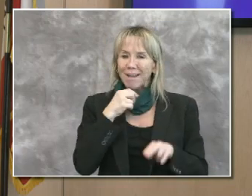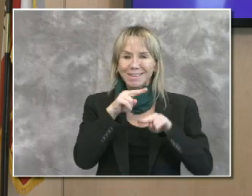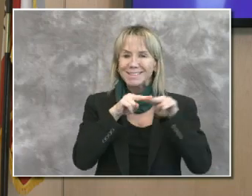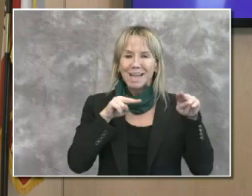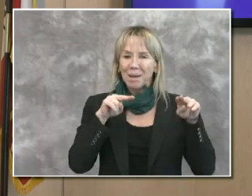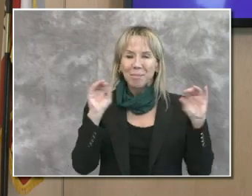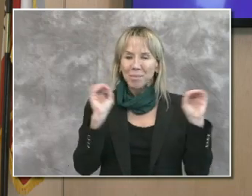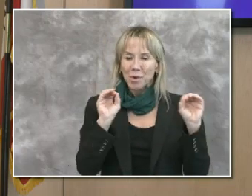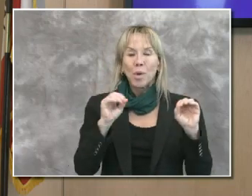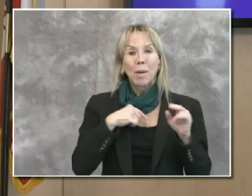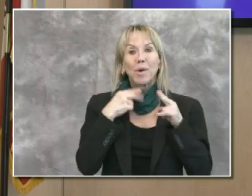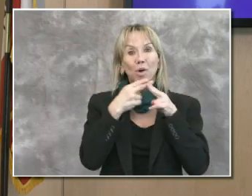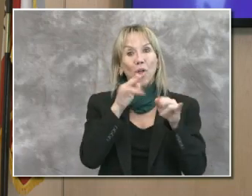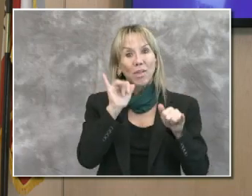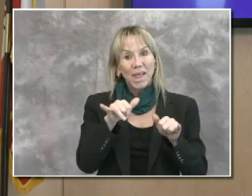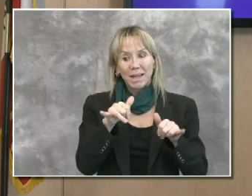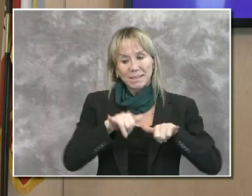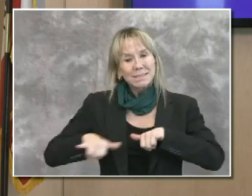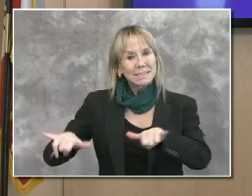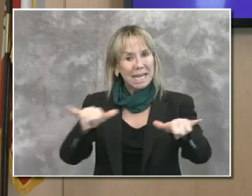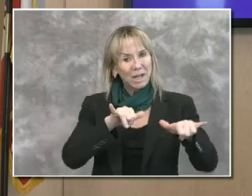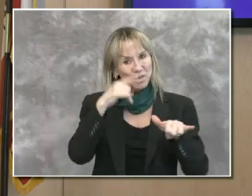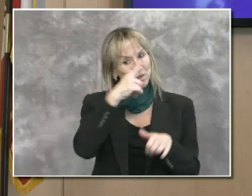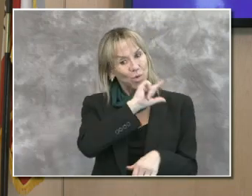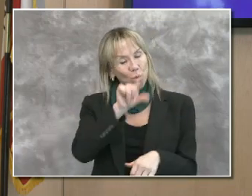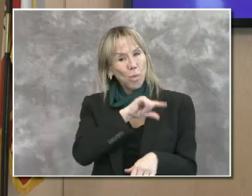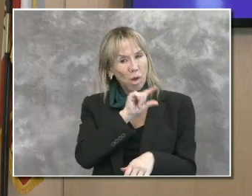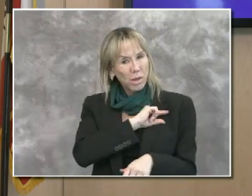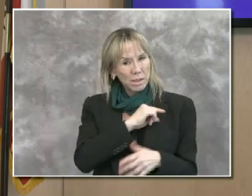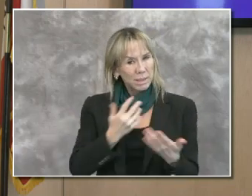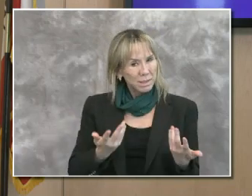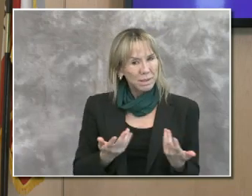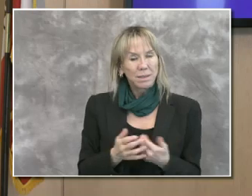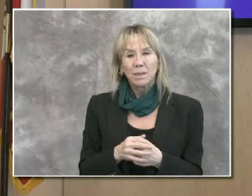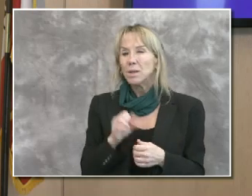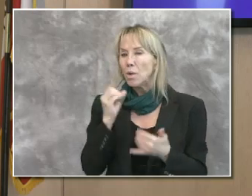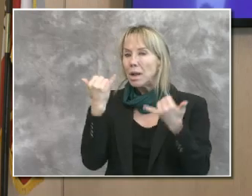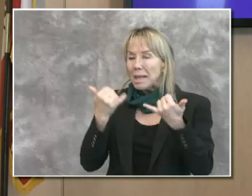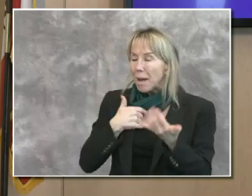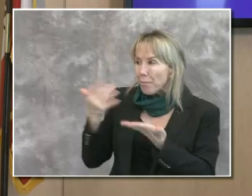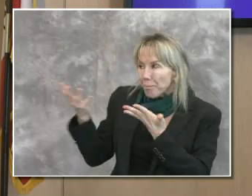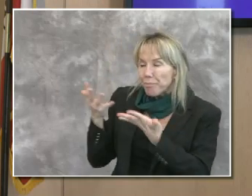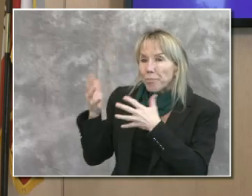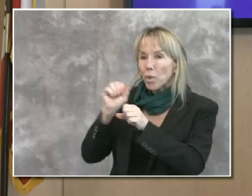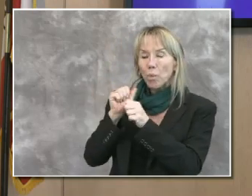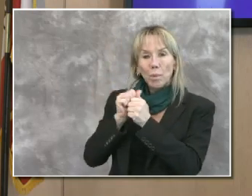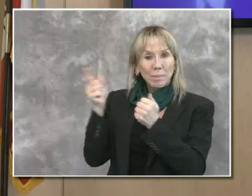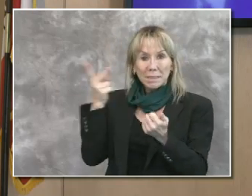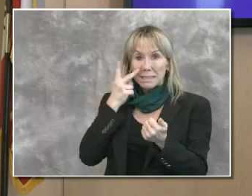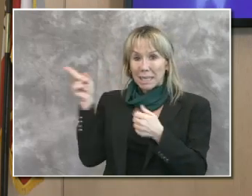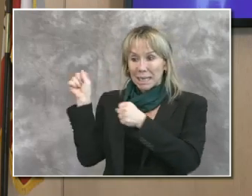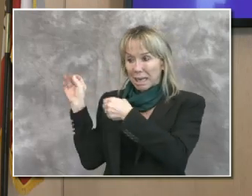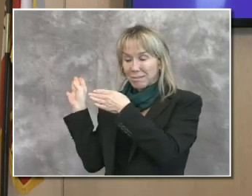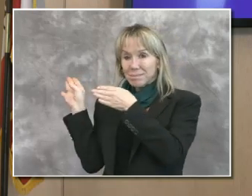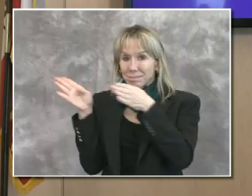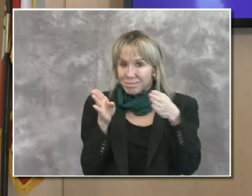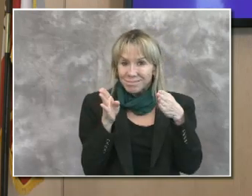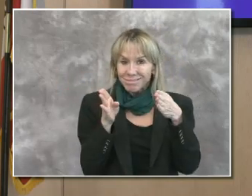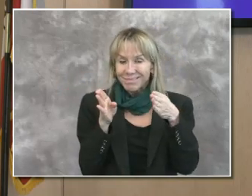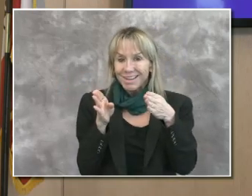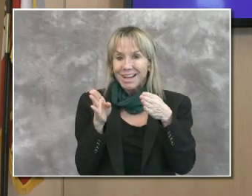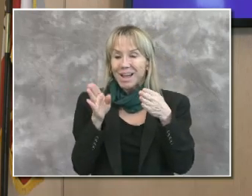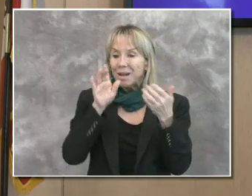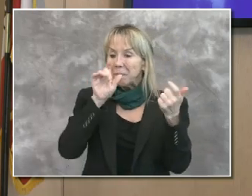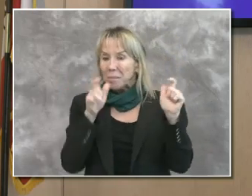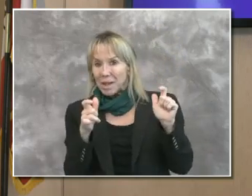of standards and quality. So we are working with them to see if they can refocus their effort to